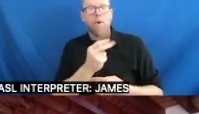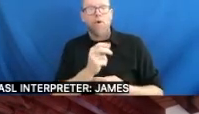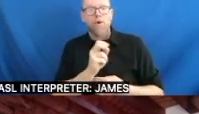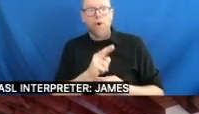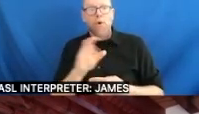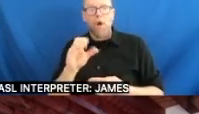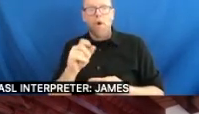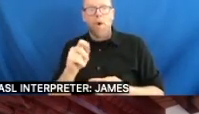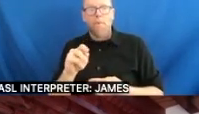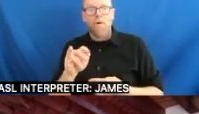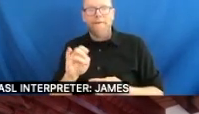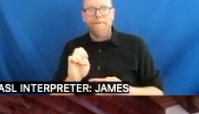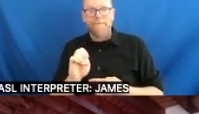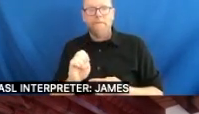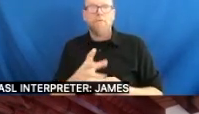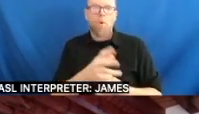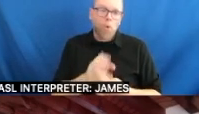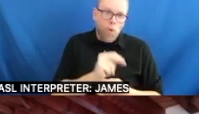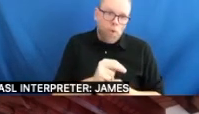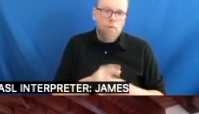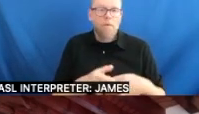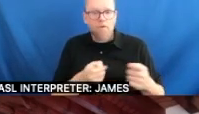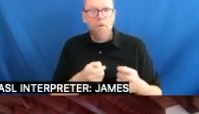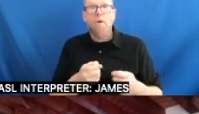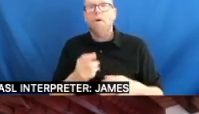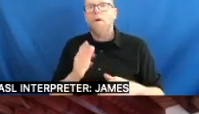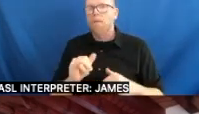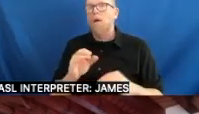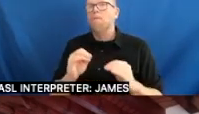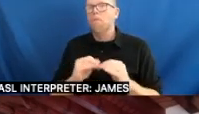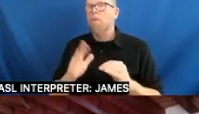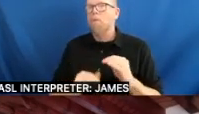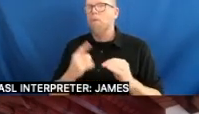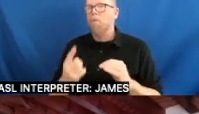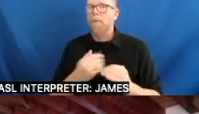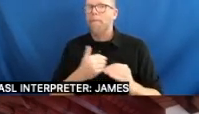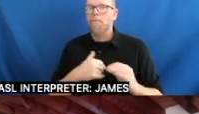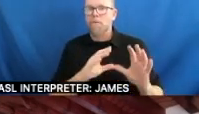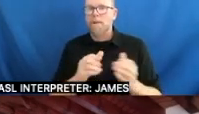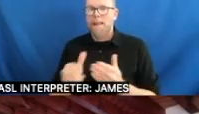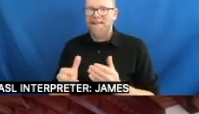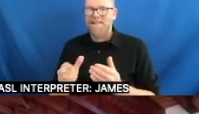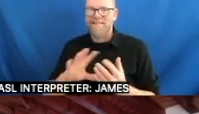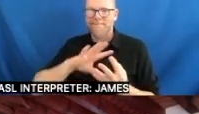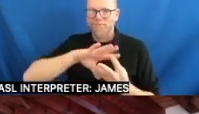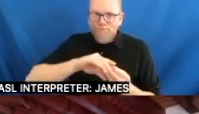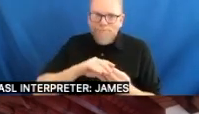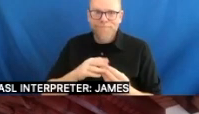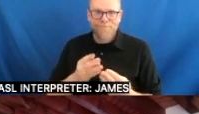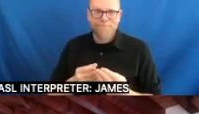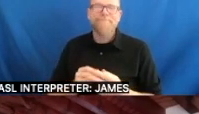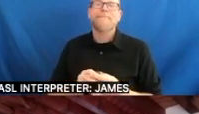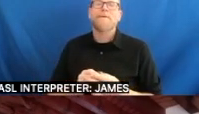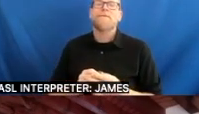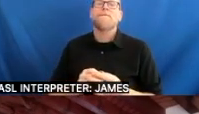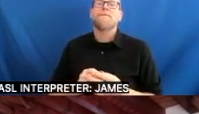that is owned and controlled by more than one type of membership class. So um, here's an